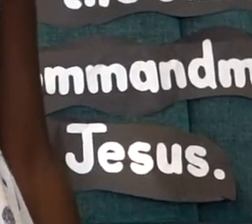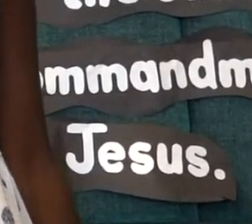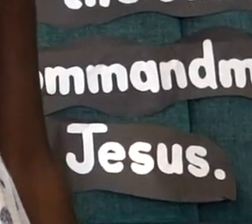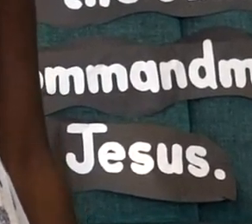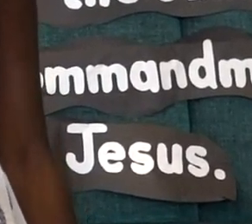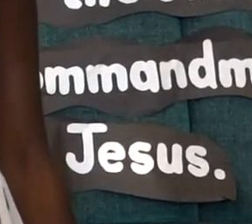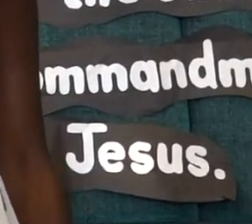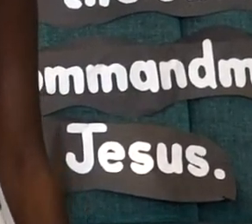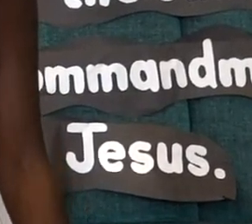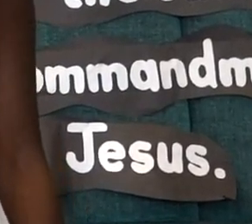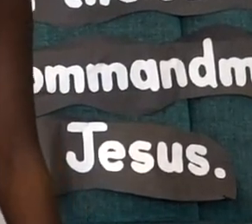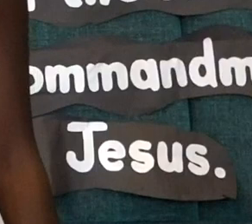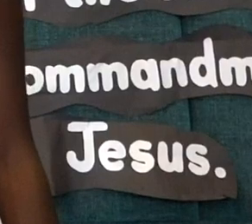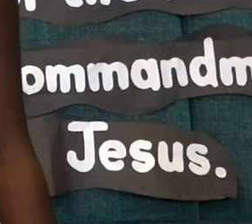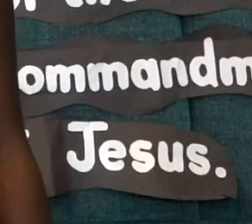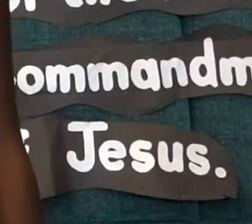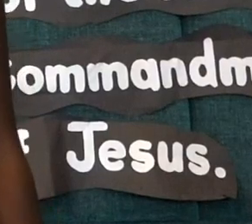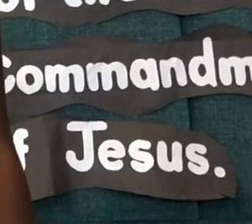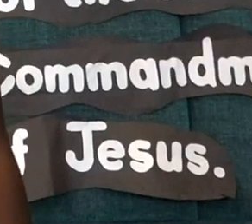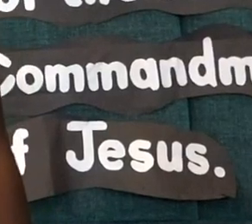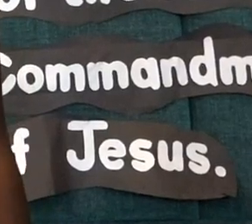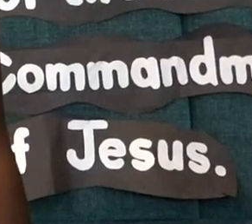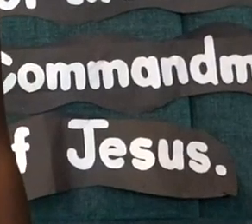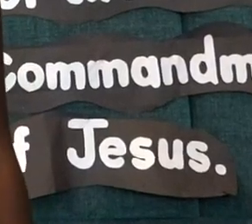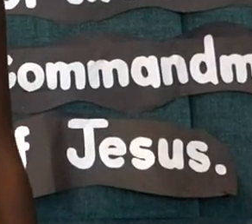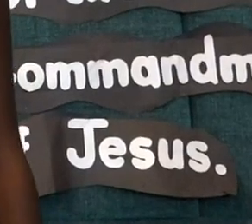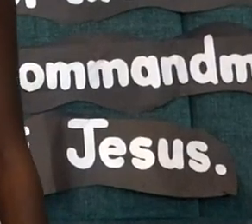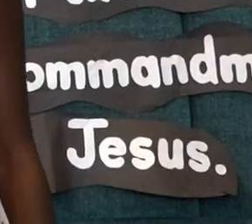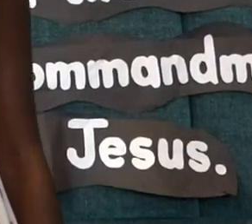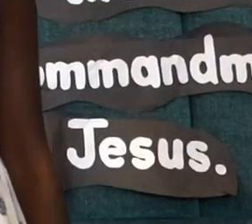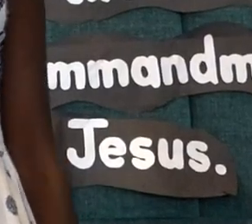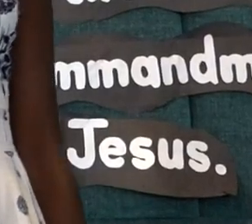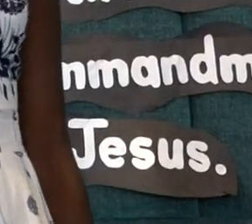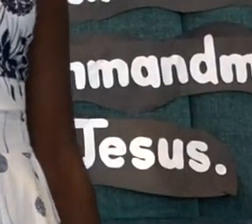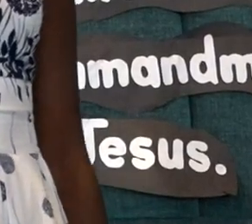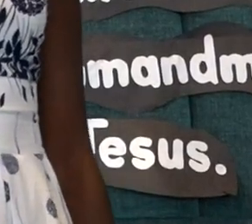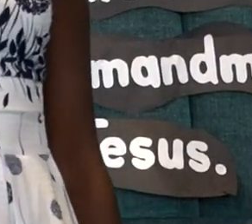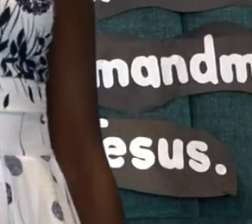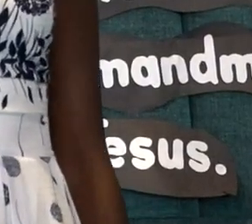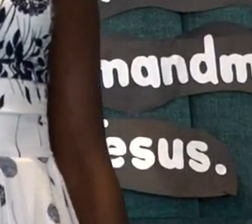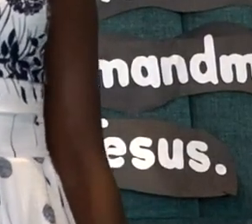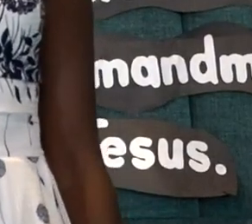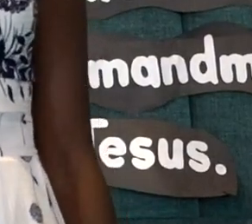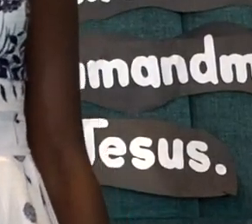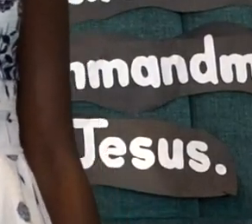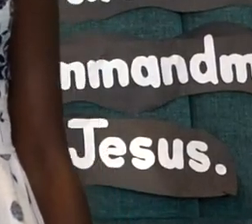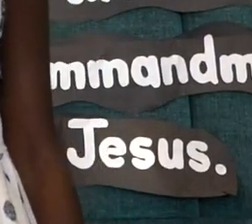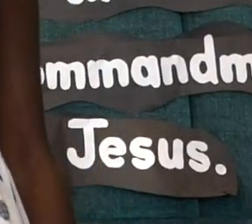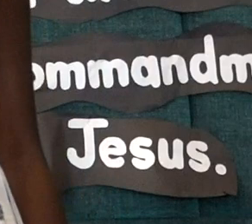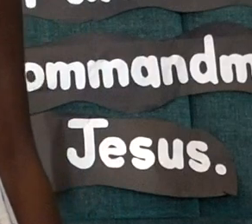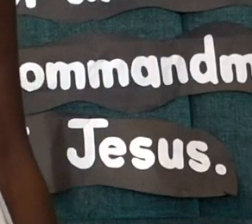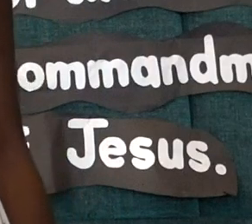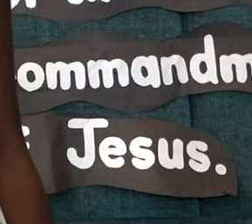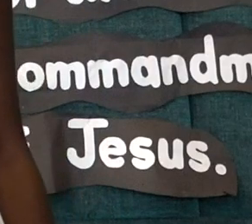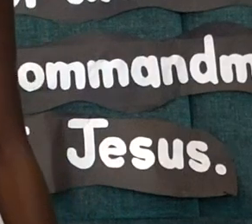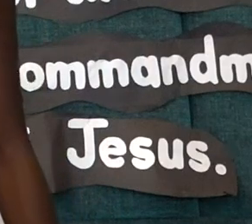And may the prayer of my heart always be,